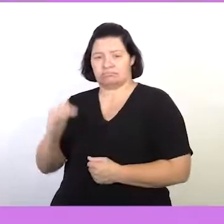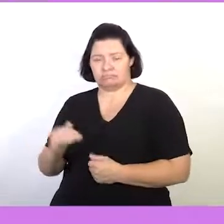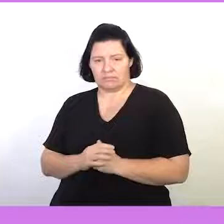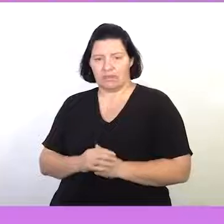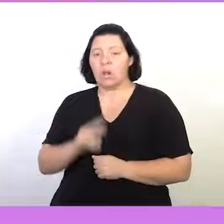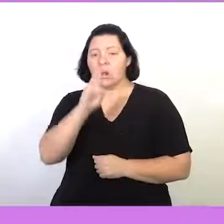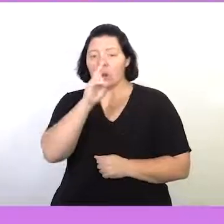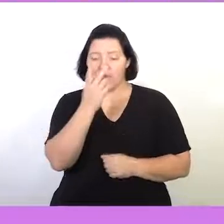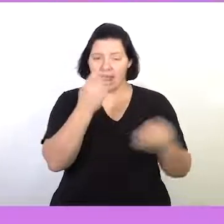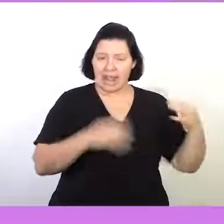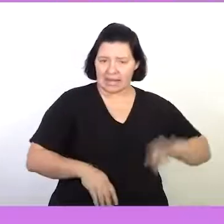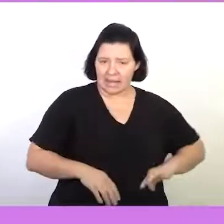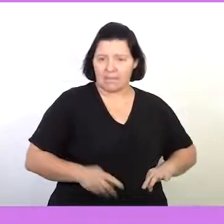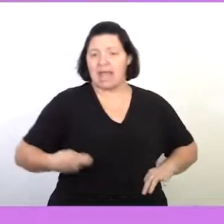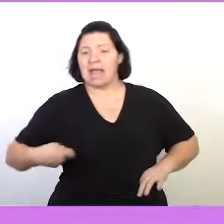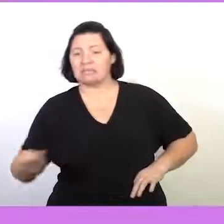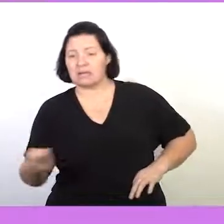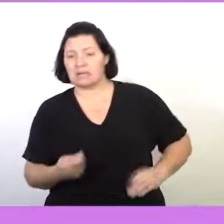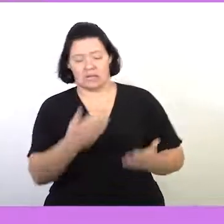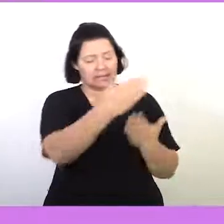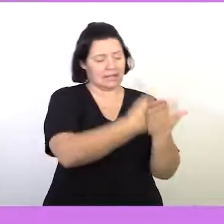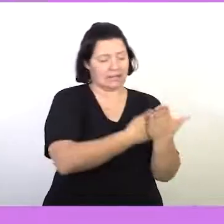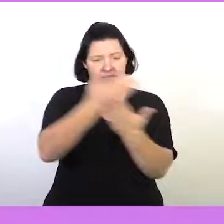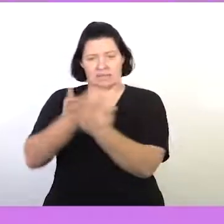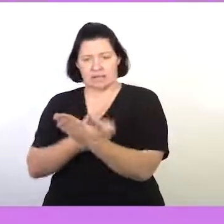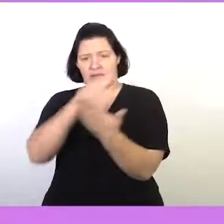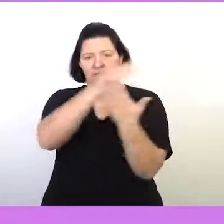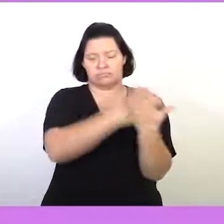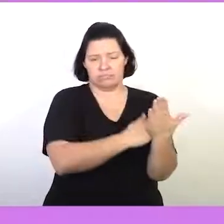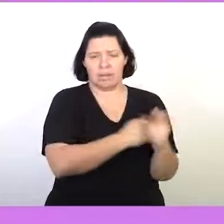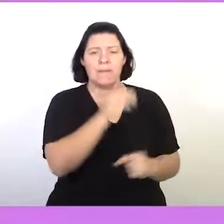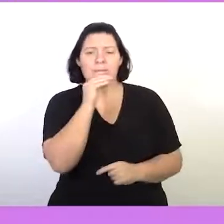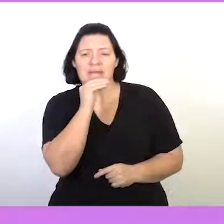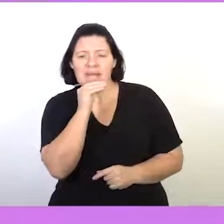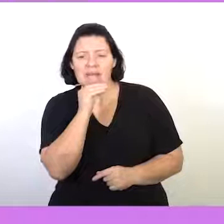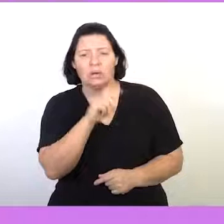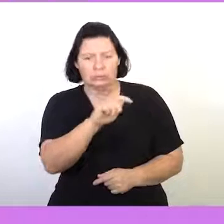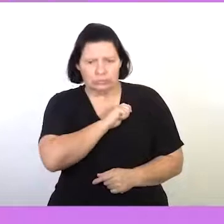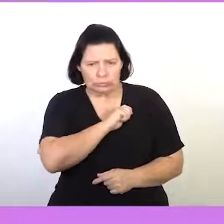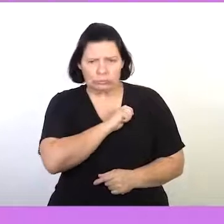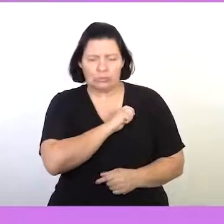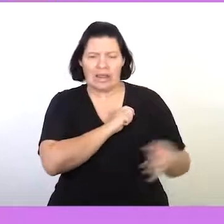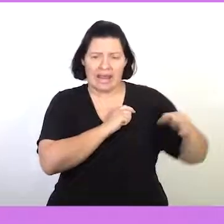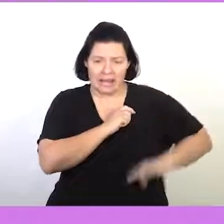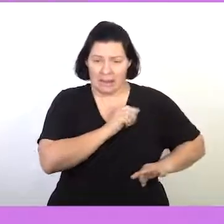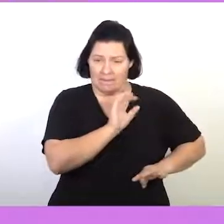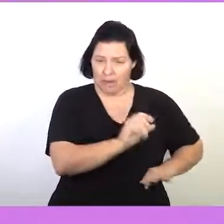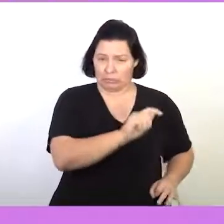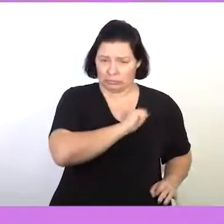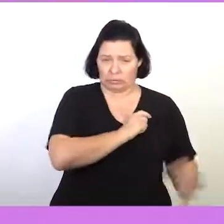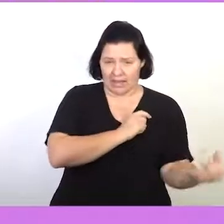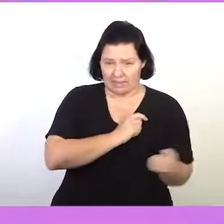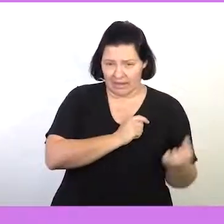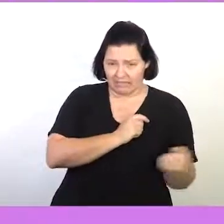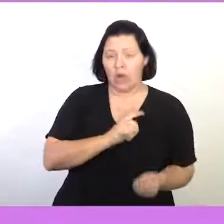income and expenditure statement. Now, an income and expenditure statement is a list of the actual income and expenditure. So I hope